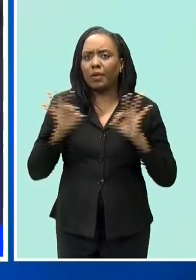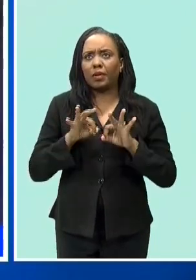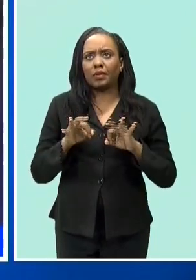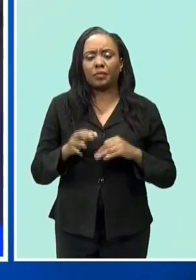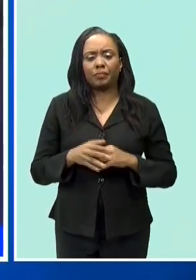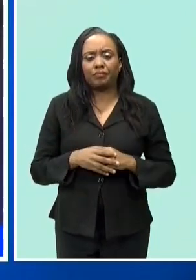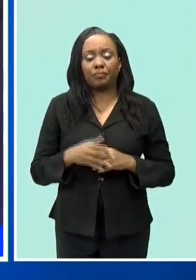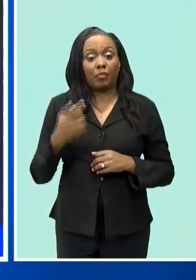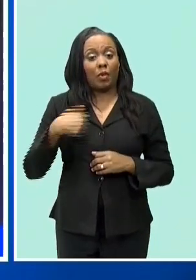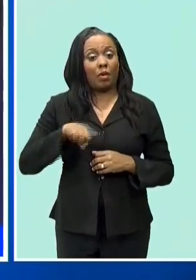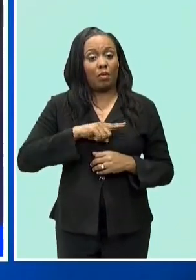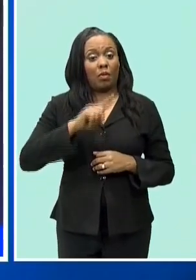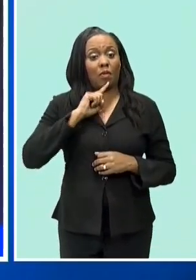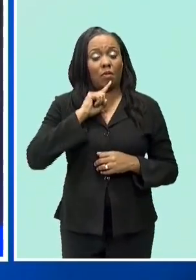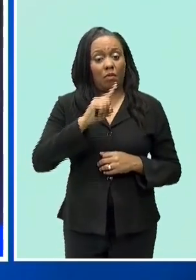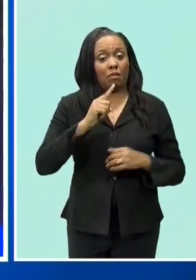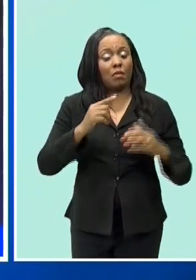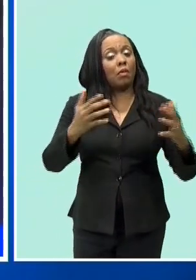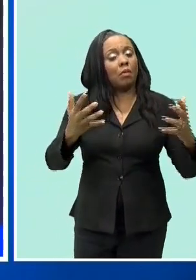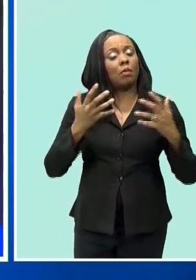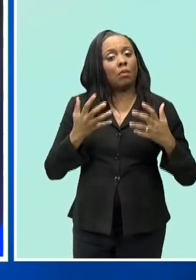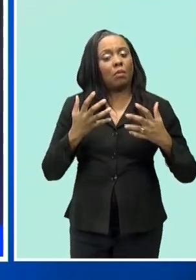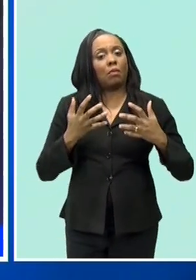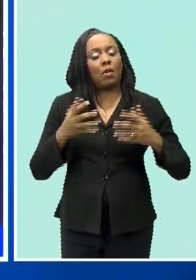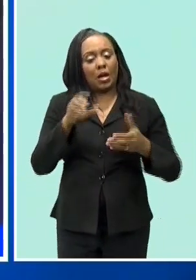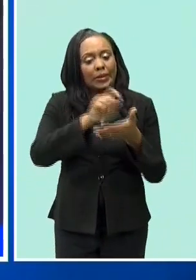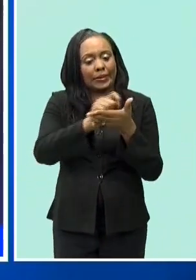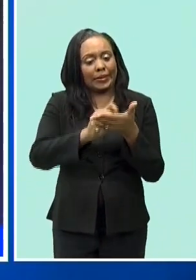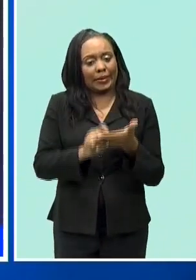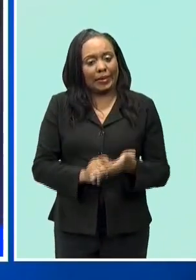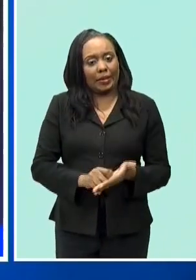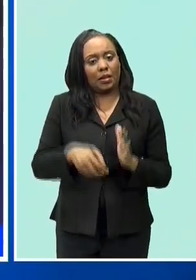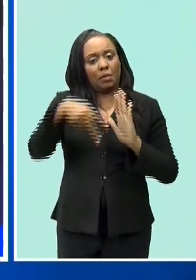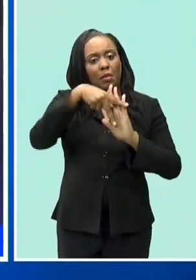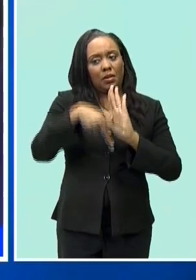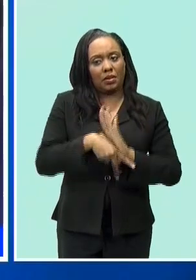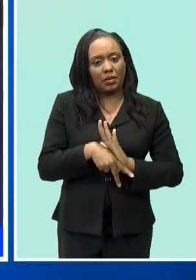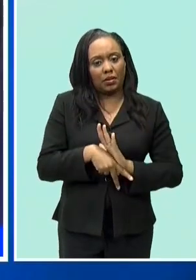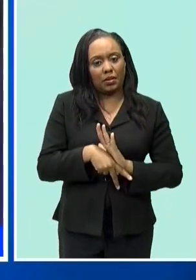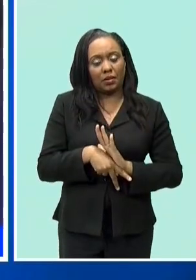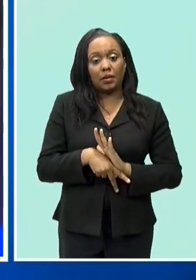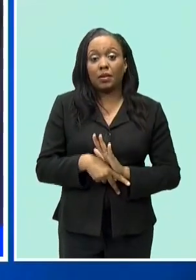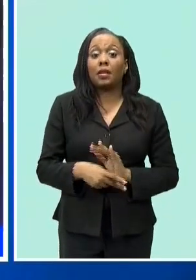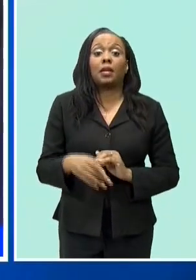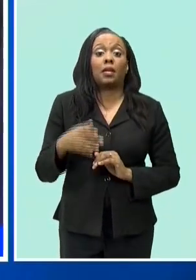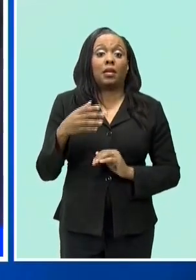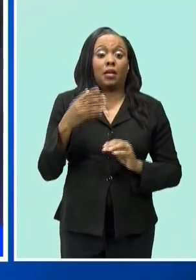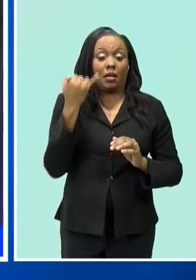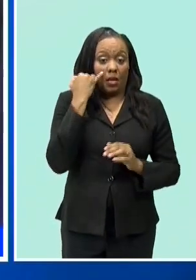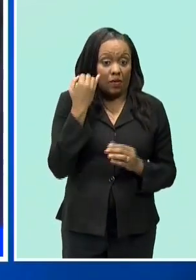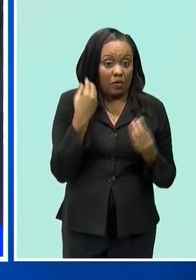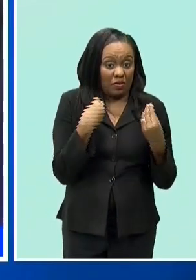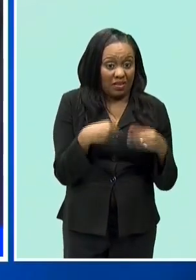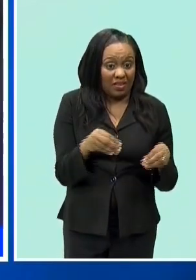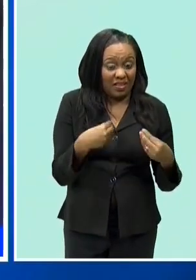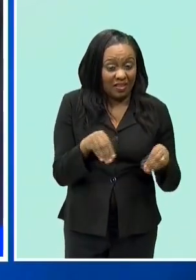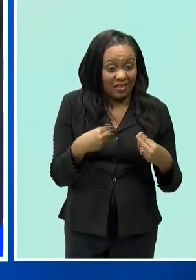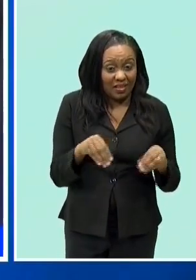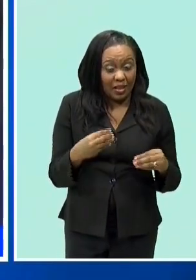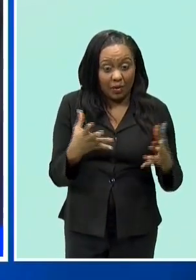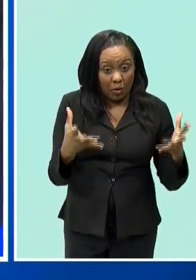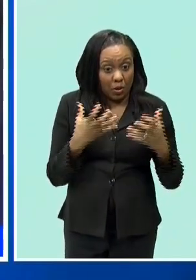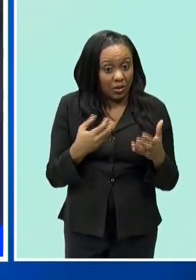be underscoring this in the policy this time around, that the sale of alcohol at school functions is